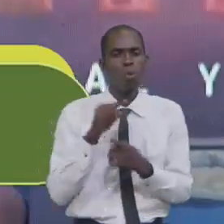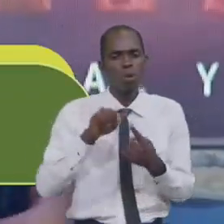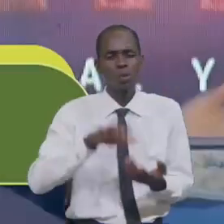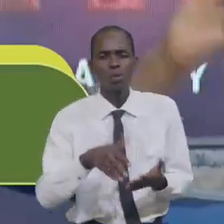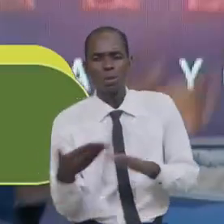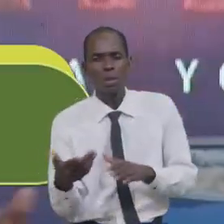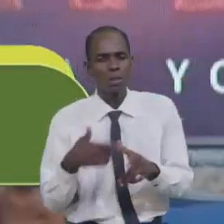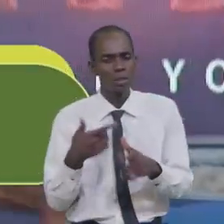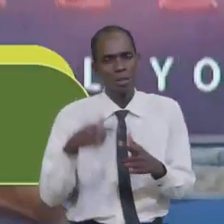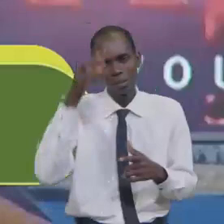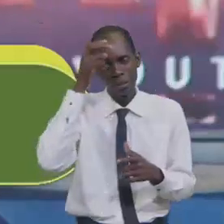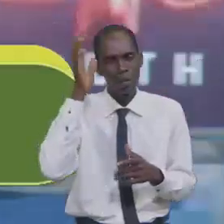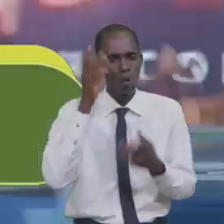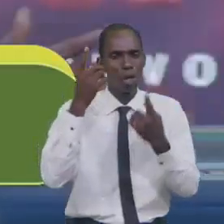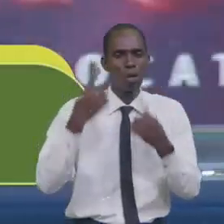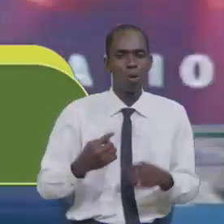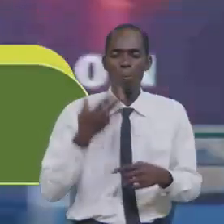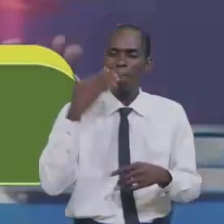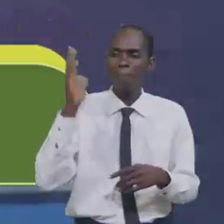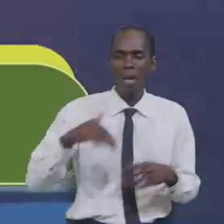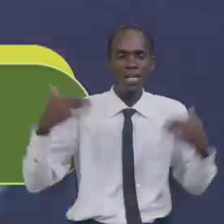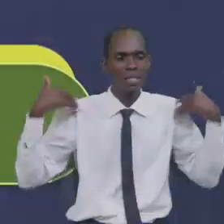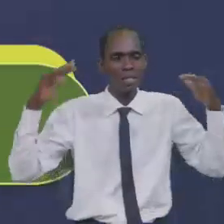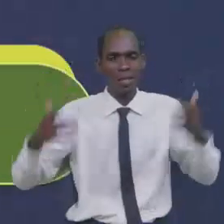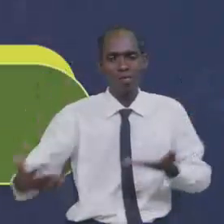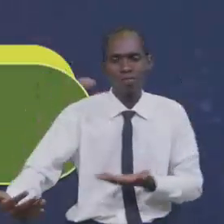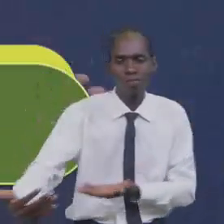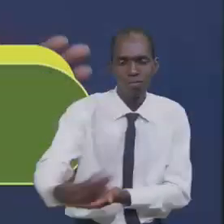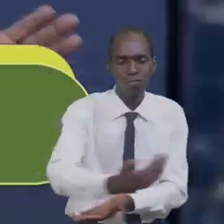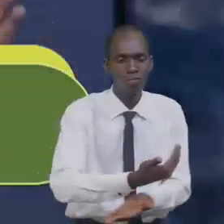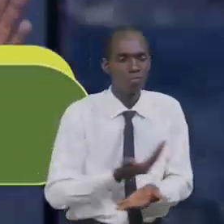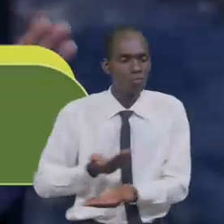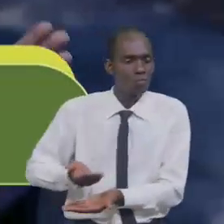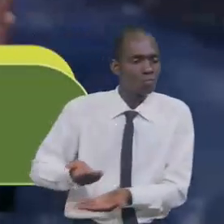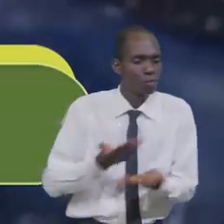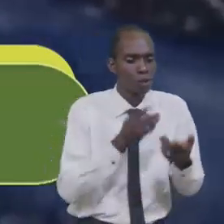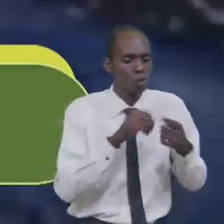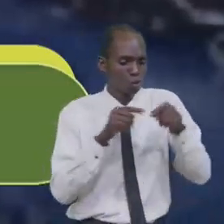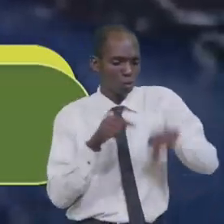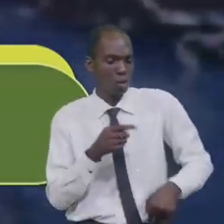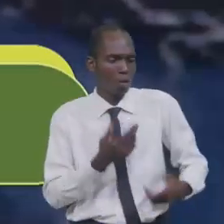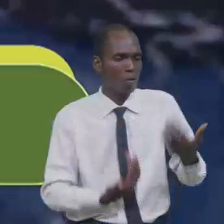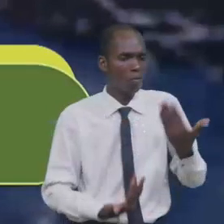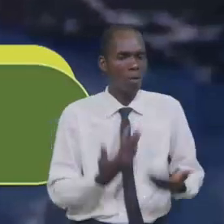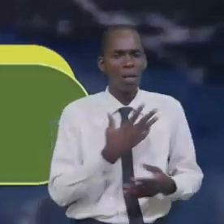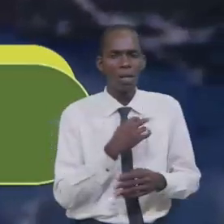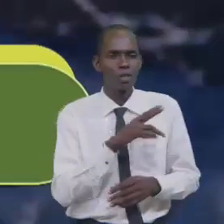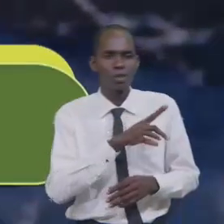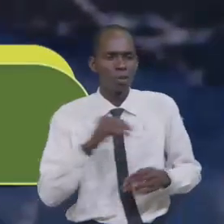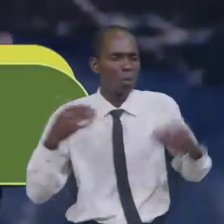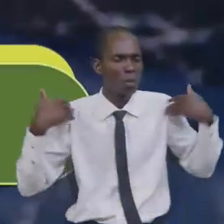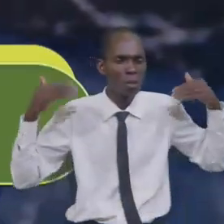will come. The evil angels will come and carry you to the other side. And there is no one, no angel, no God,